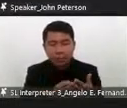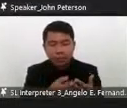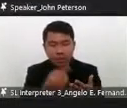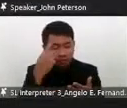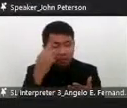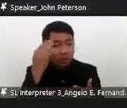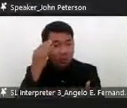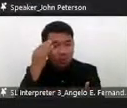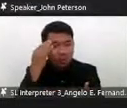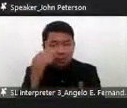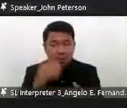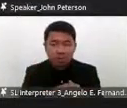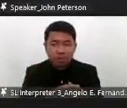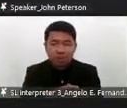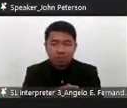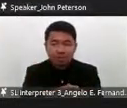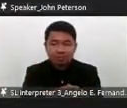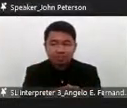that.